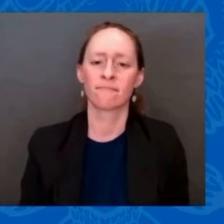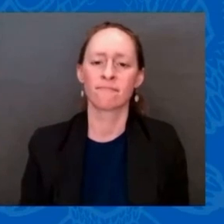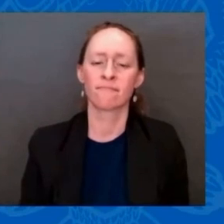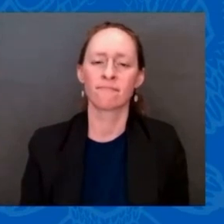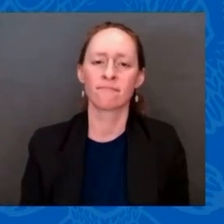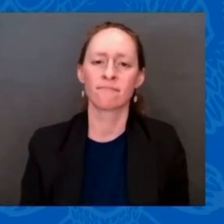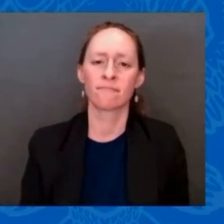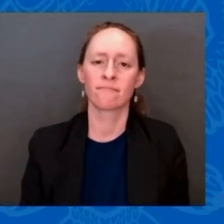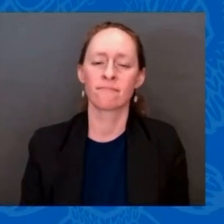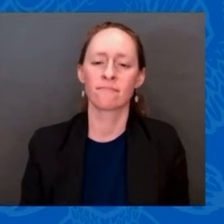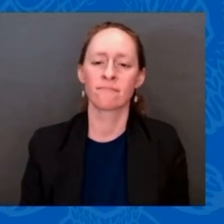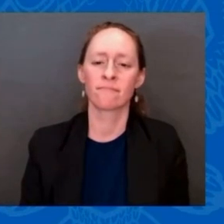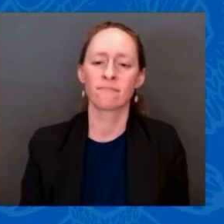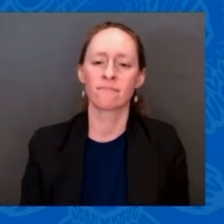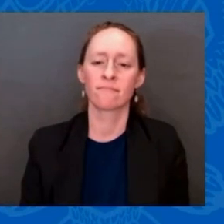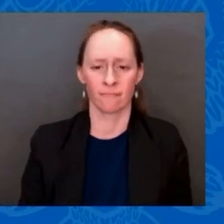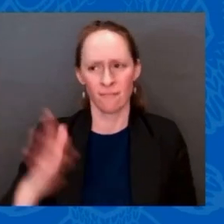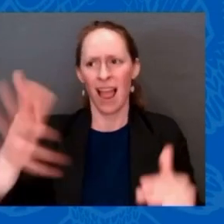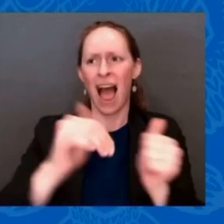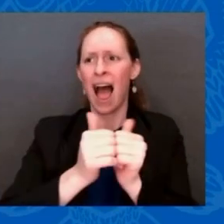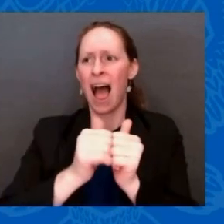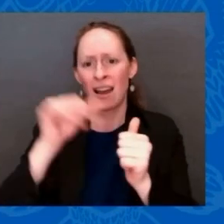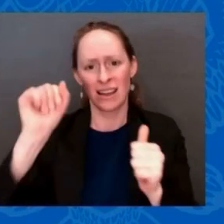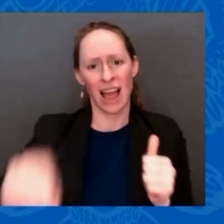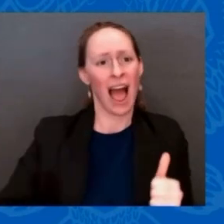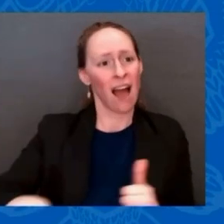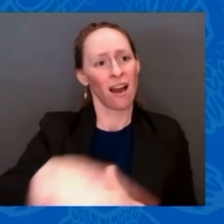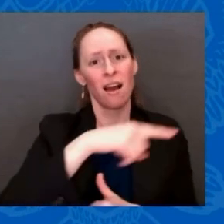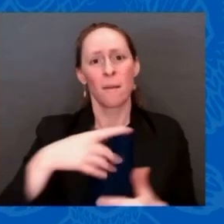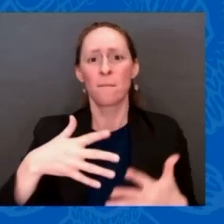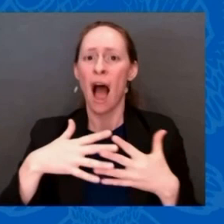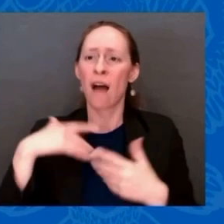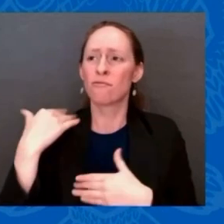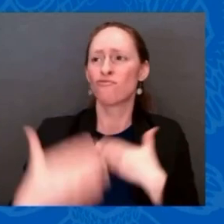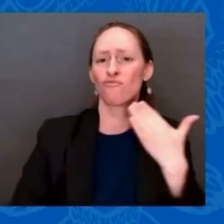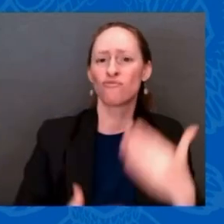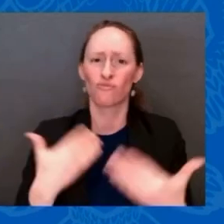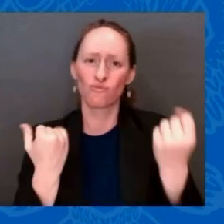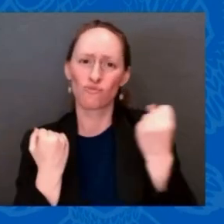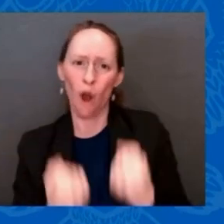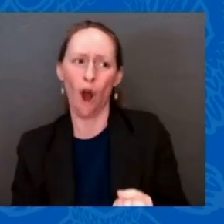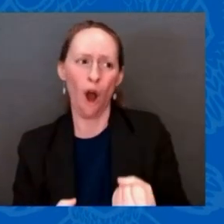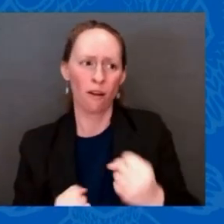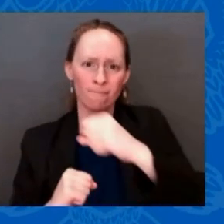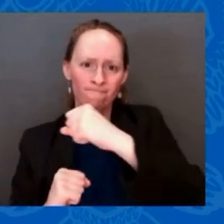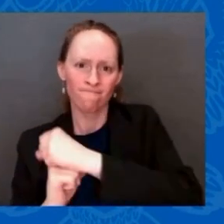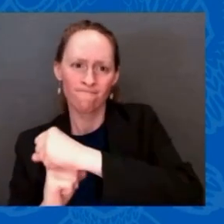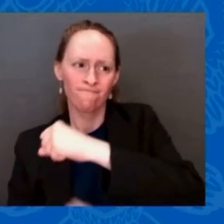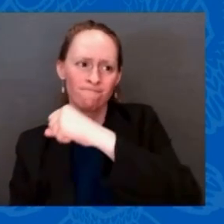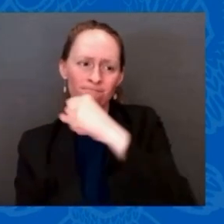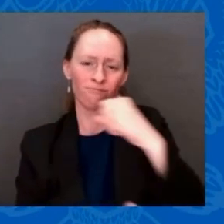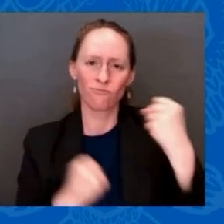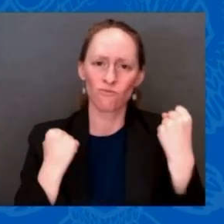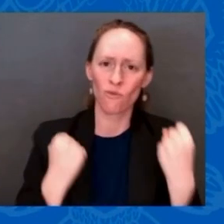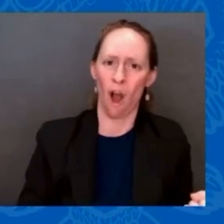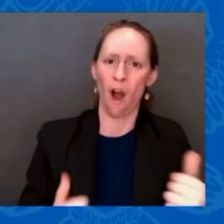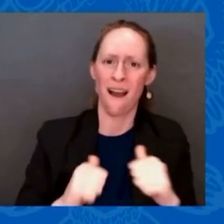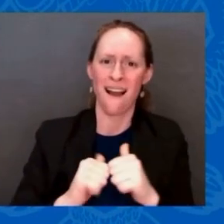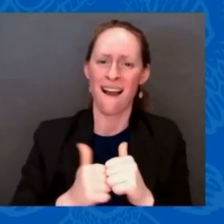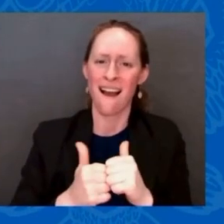built. Bidenomics is about the future. Bidenomics is just another way of saying, restore the American